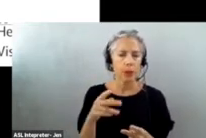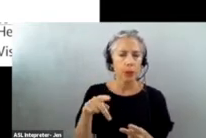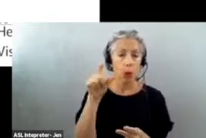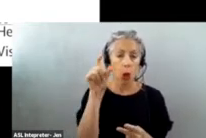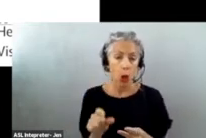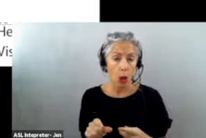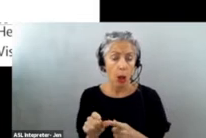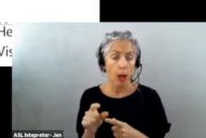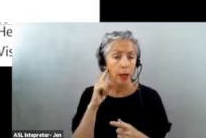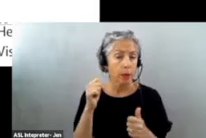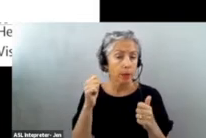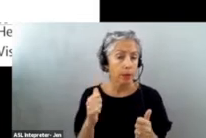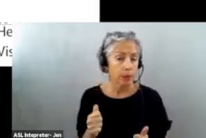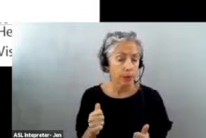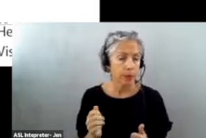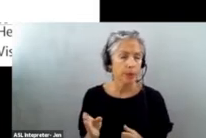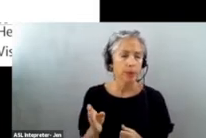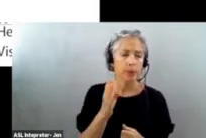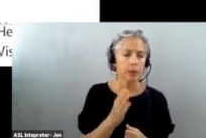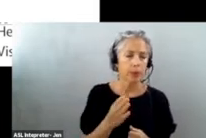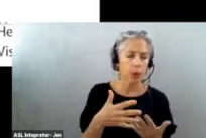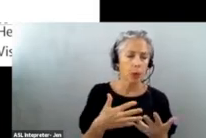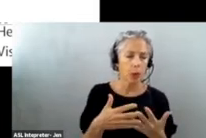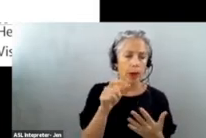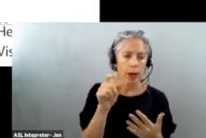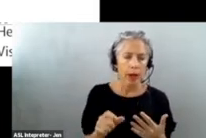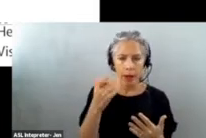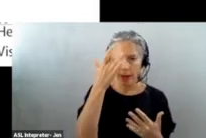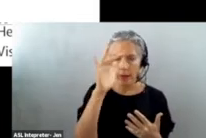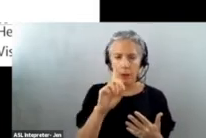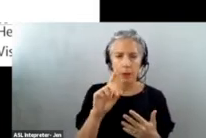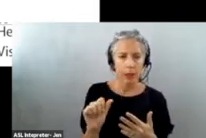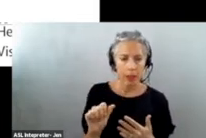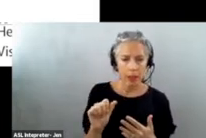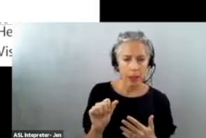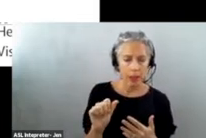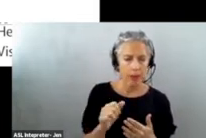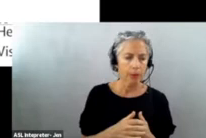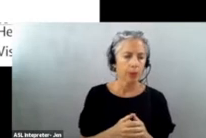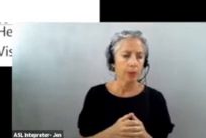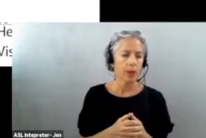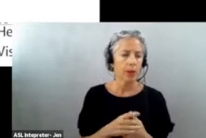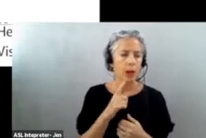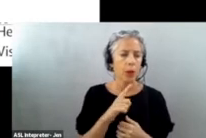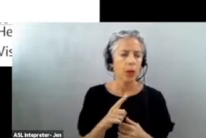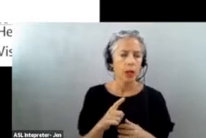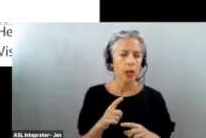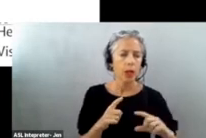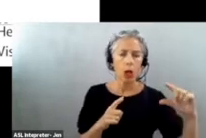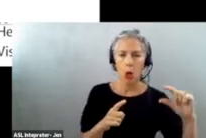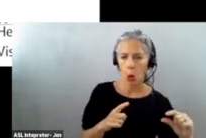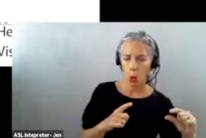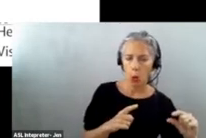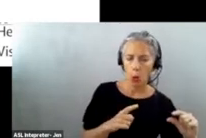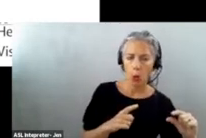have the hearing impairments. And then we have intellectual disability. While the very low